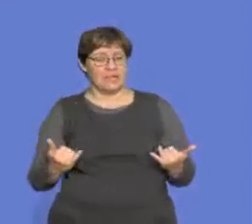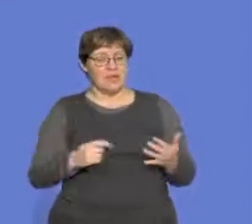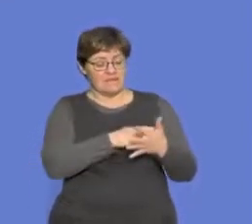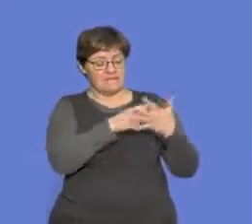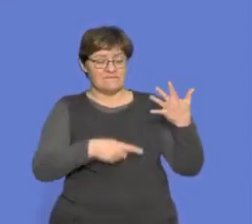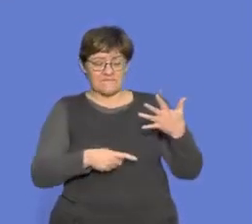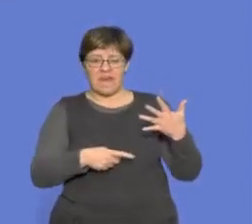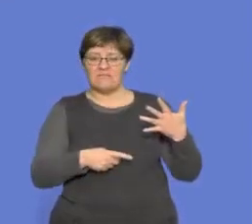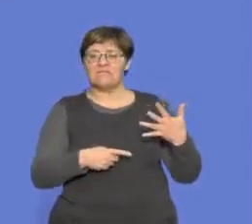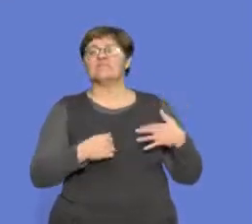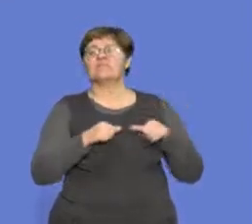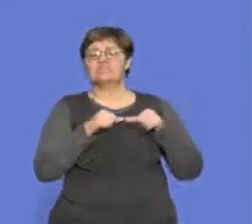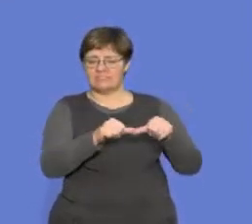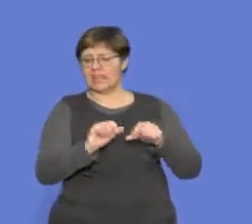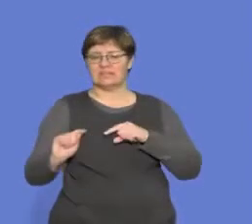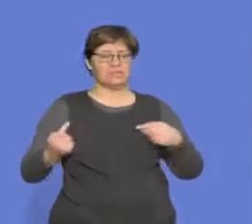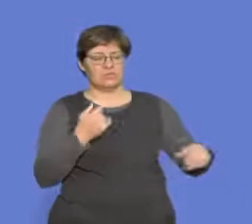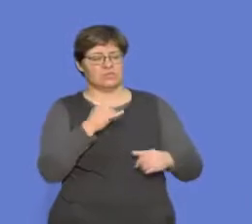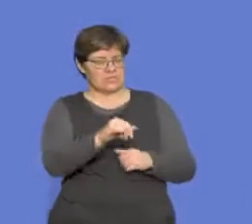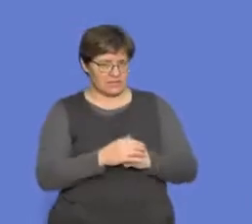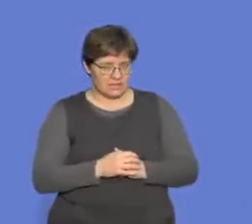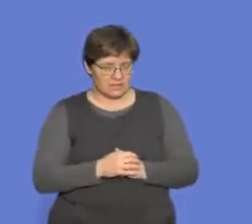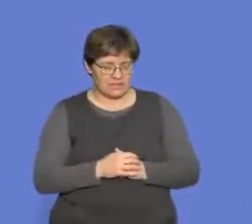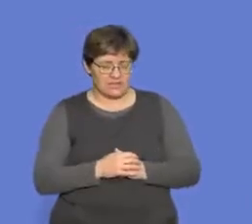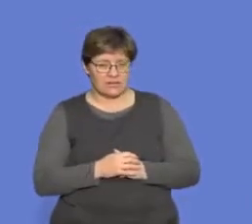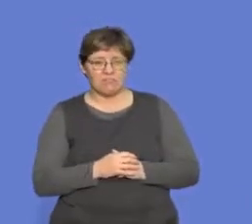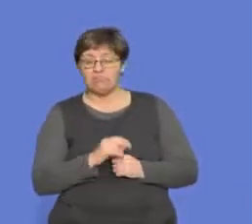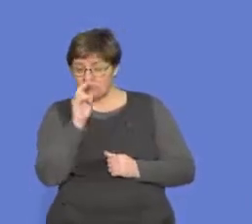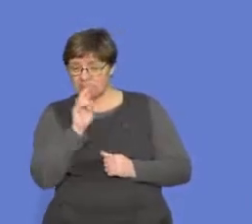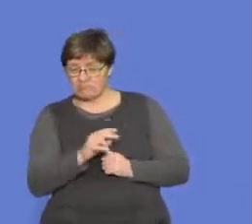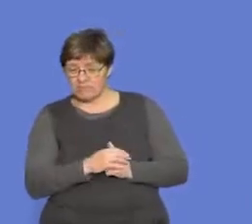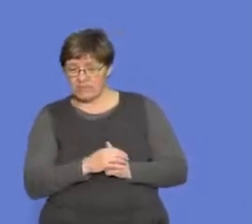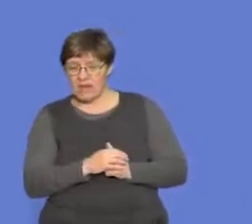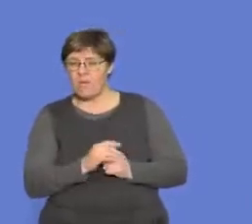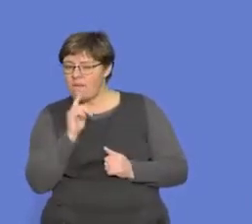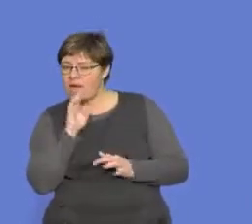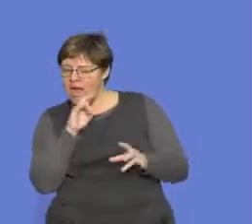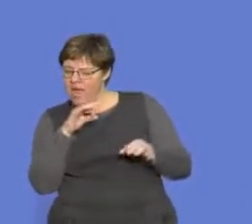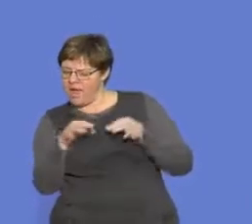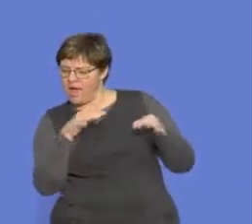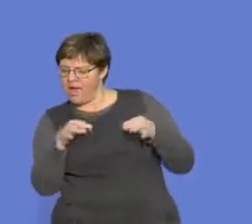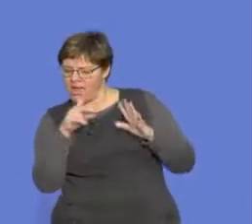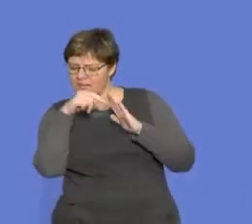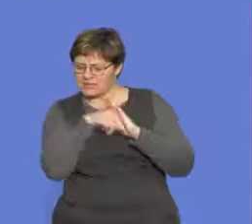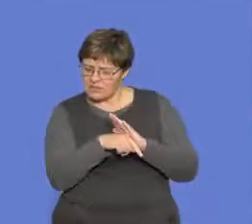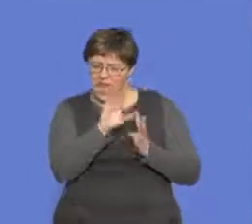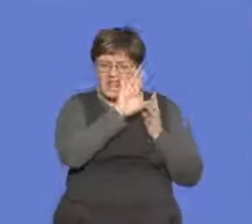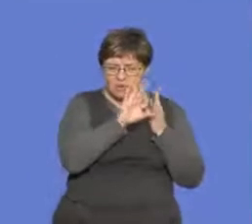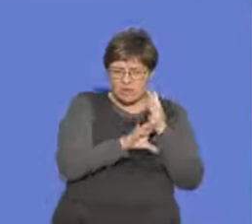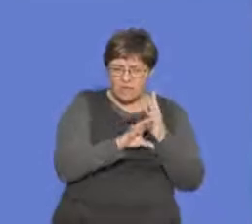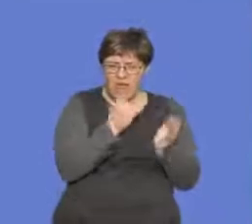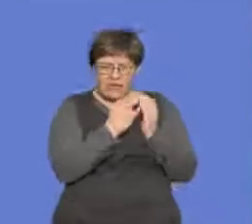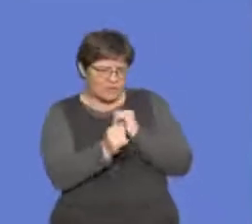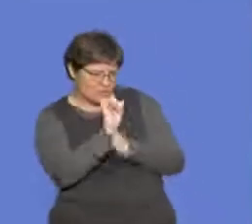system is still under dispute. Again, guys, as you see, as we start unpacking and we start seeing the characteristics of individuals